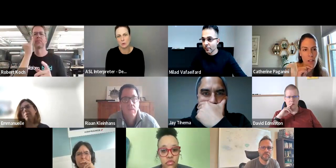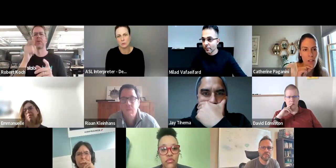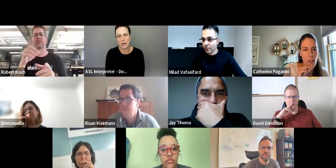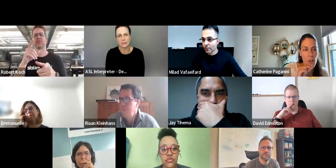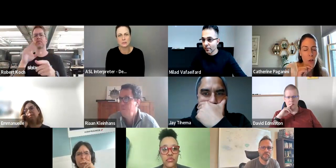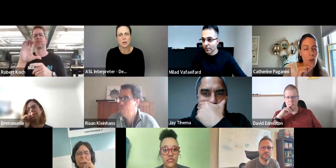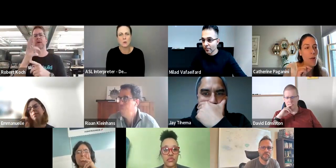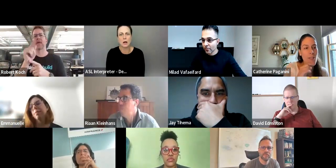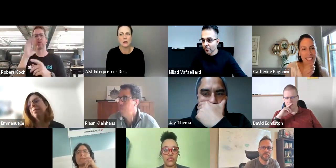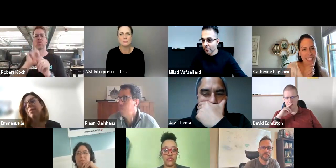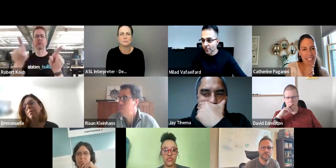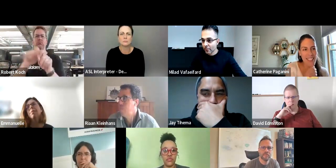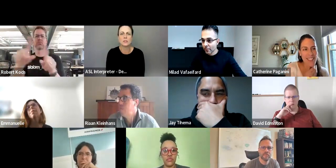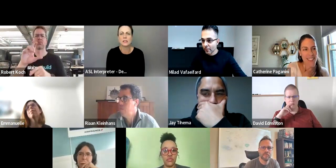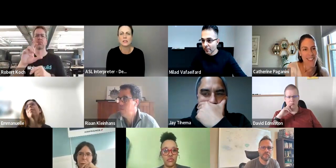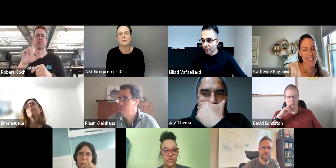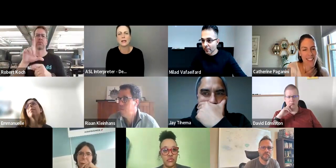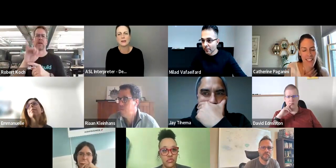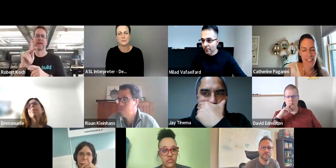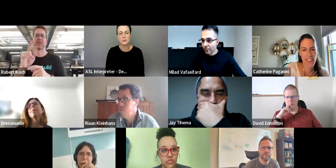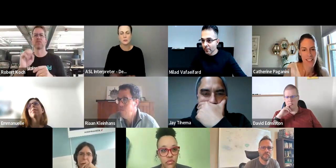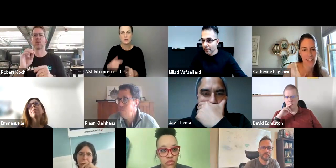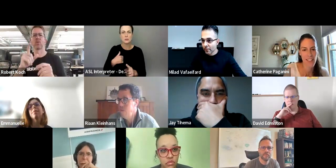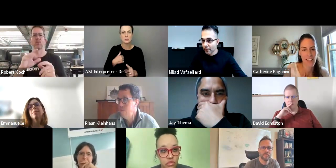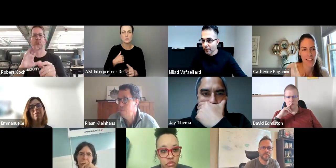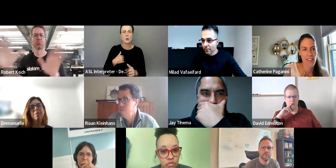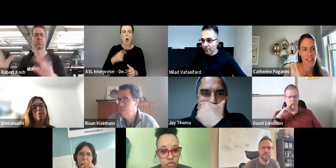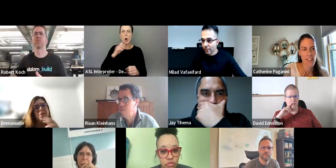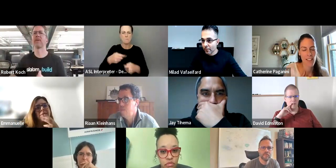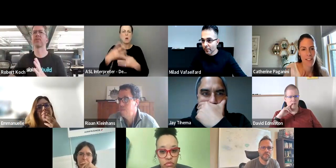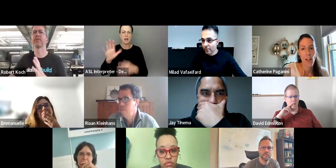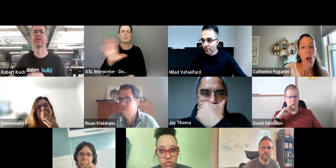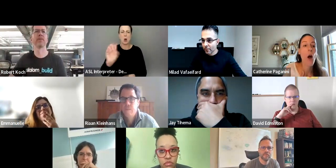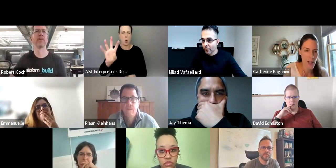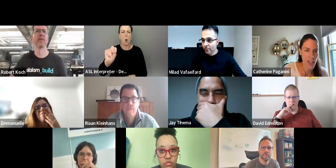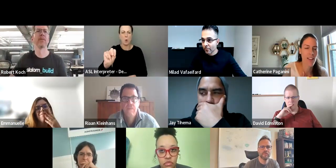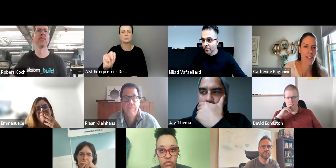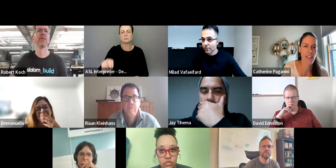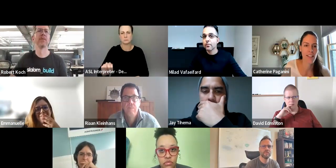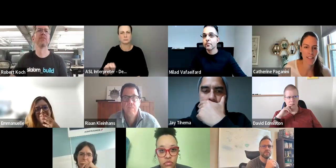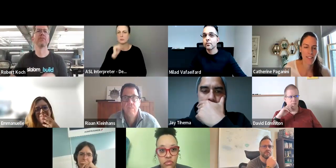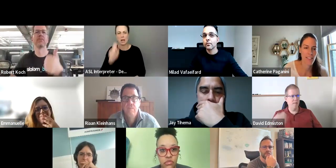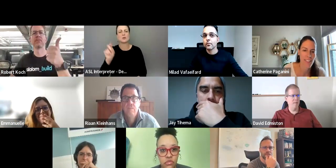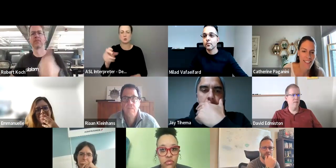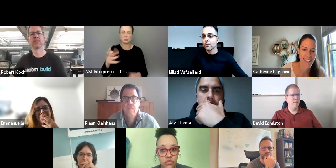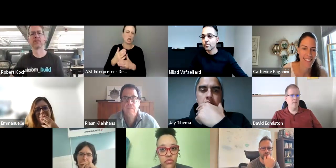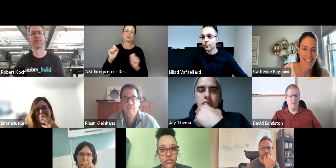screen, let me know. Okay. So, I think he was asking everybody to pull it up on their own so we didn't have to do share